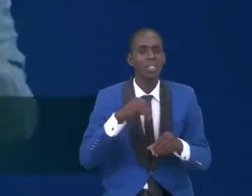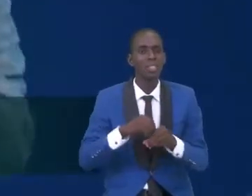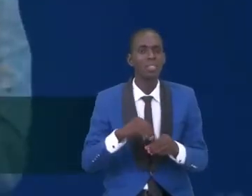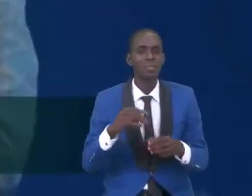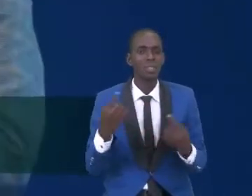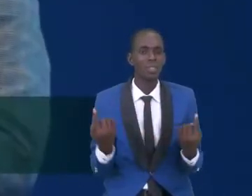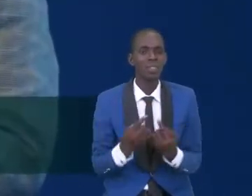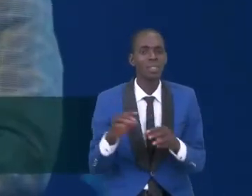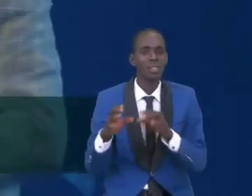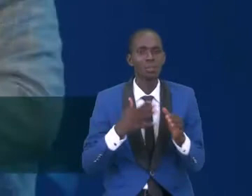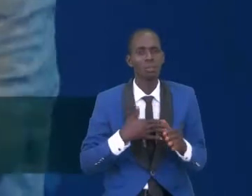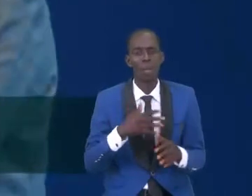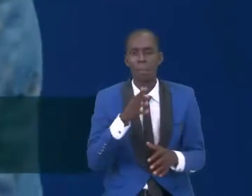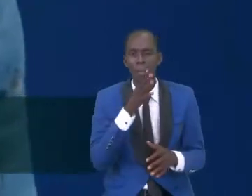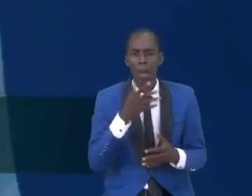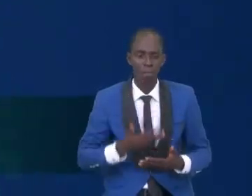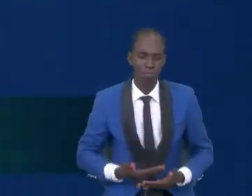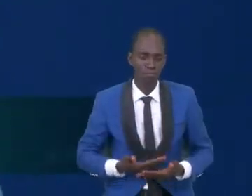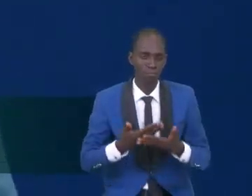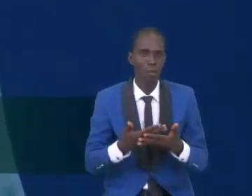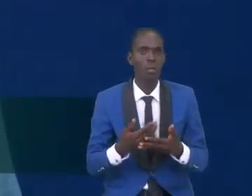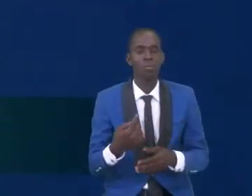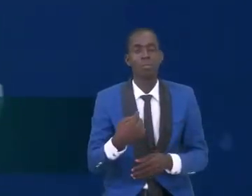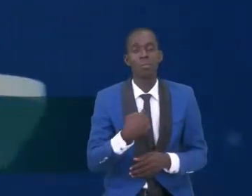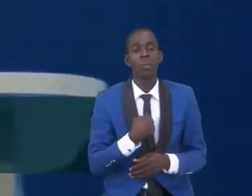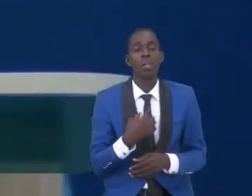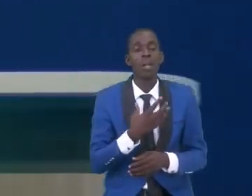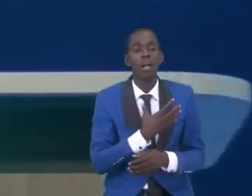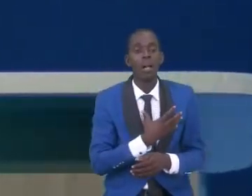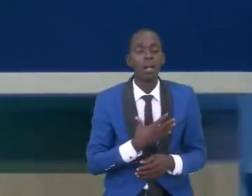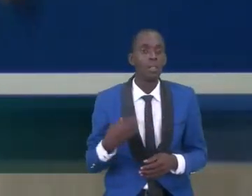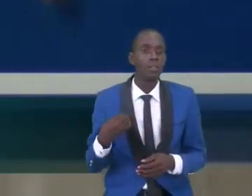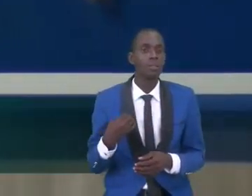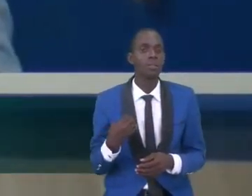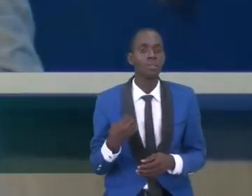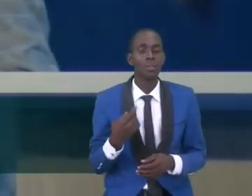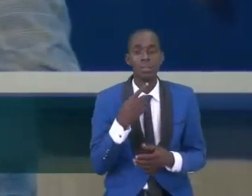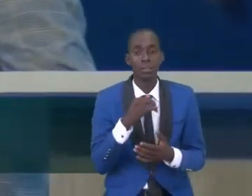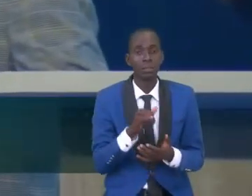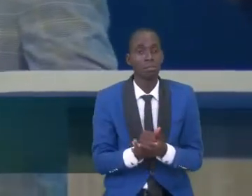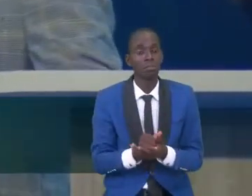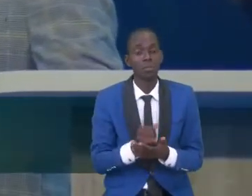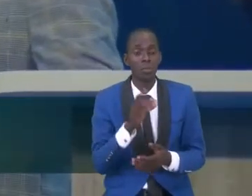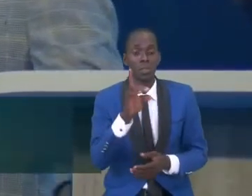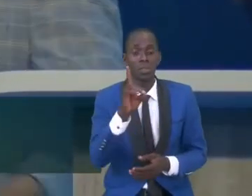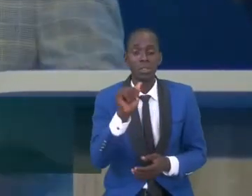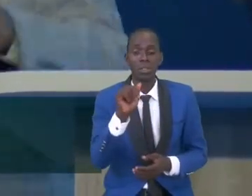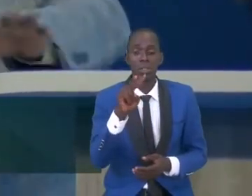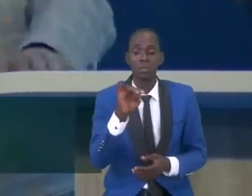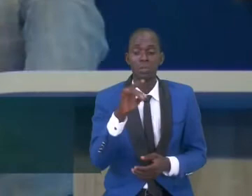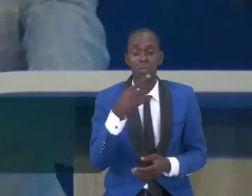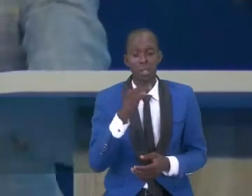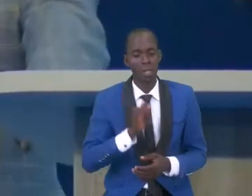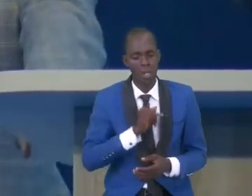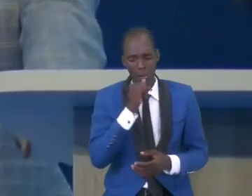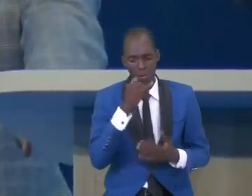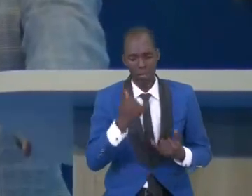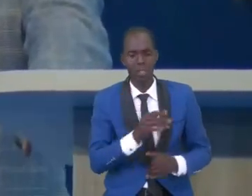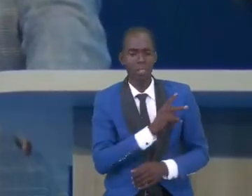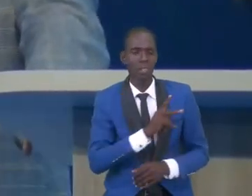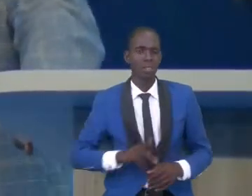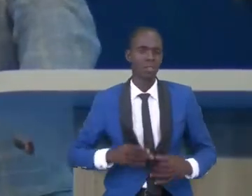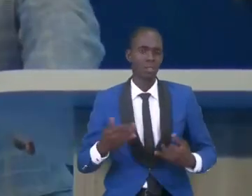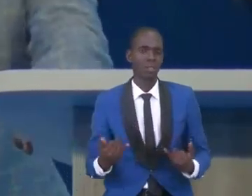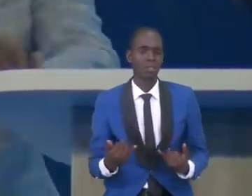mother conceive me. David said, although I'm king now. David said, although I'm high